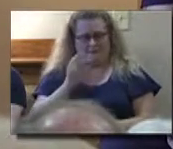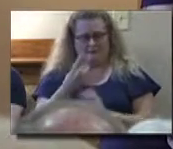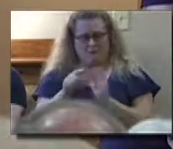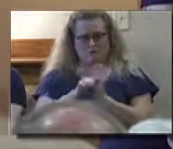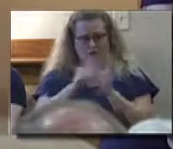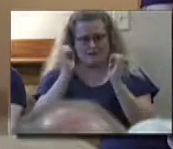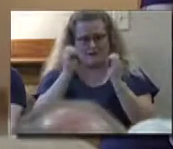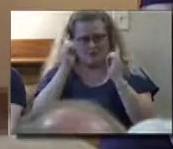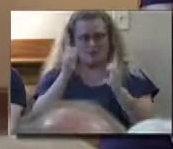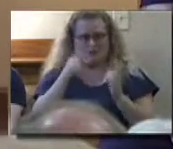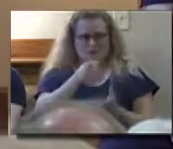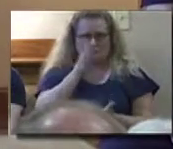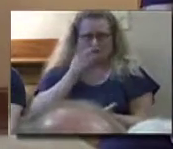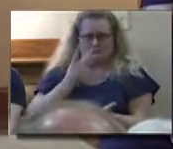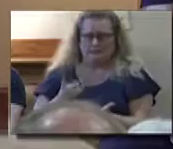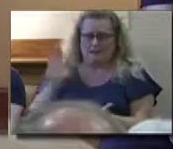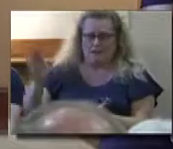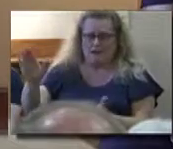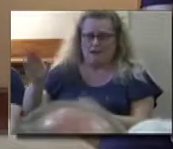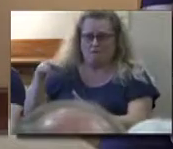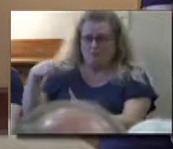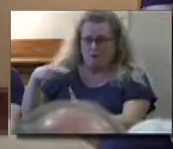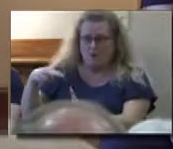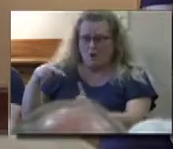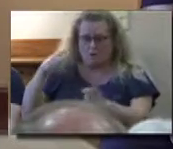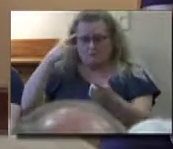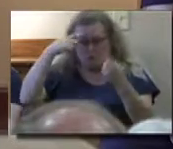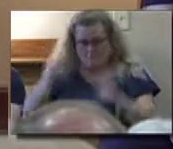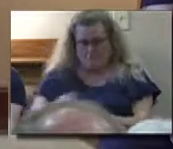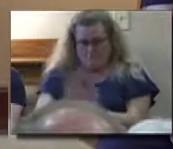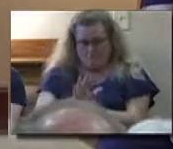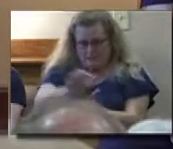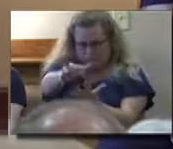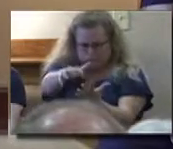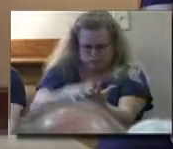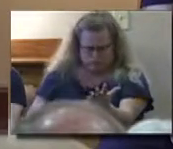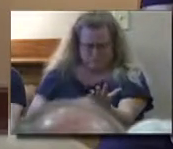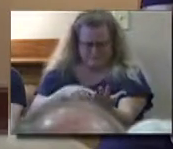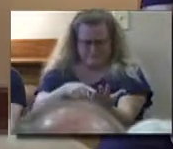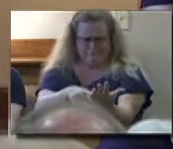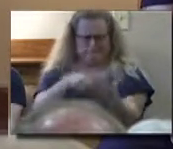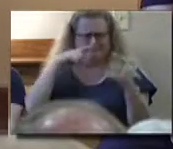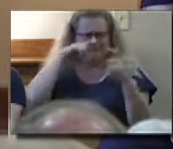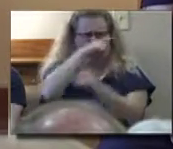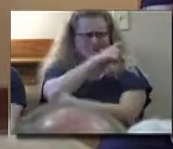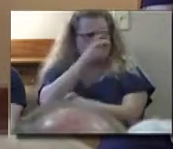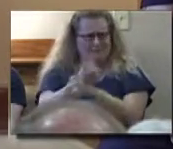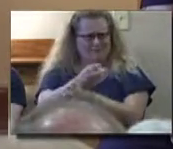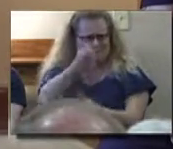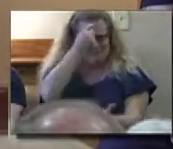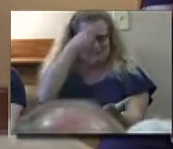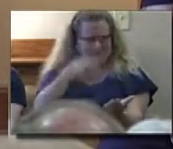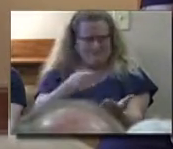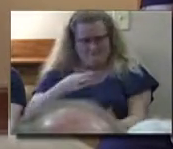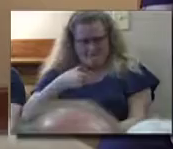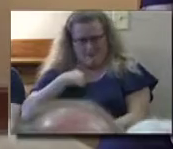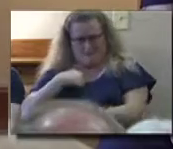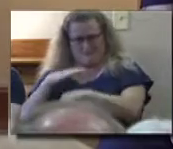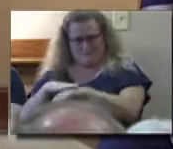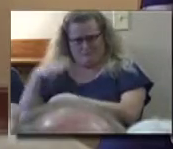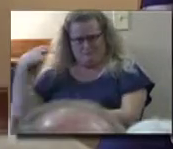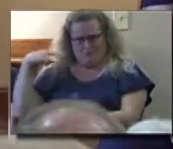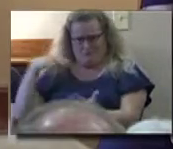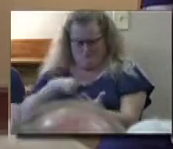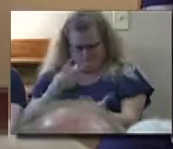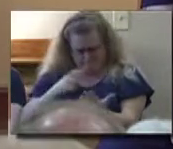you're going to see some of these parole agreements. They're a little complicated. I don't think I could get away with anything if I were on parole. So some of them are